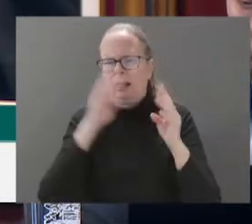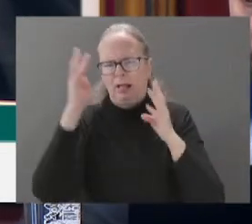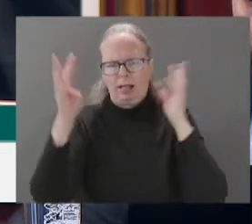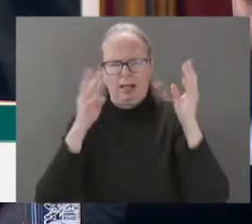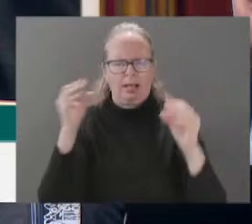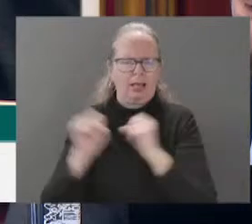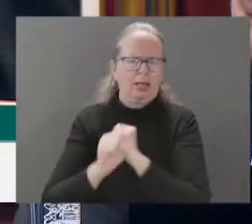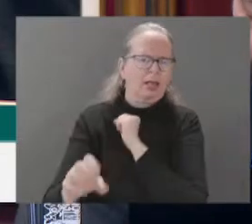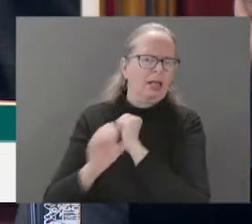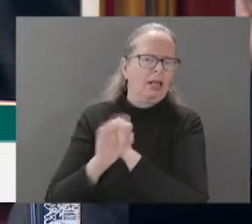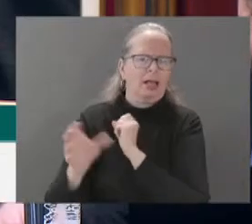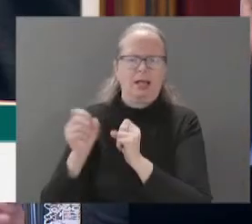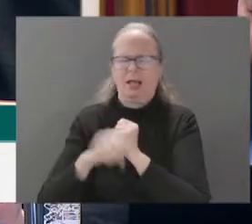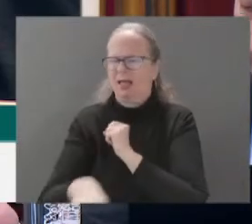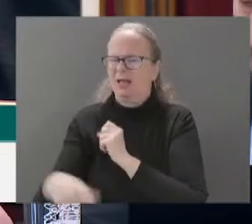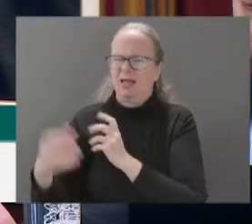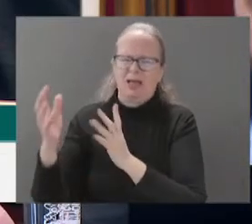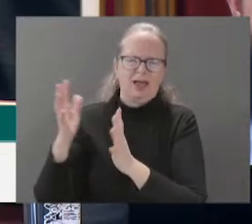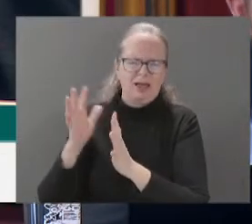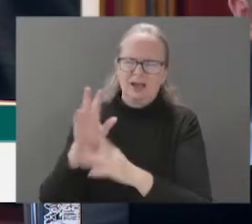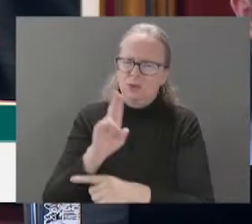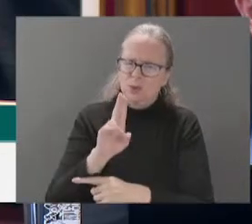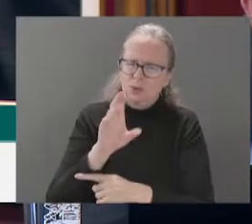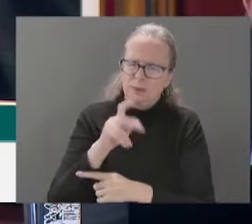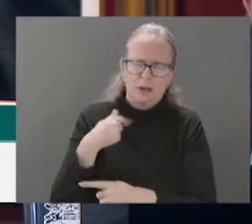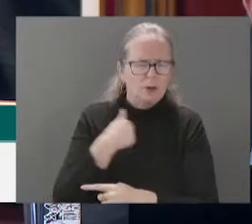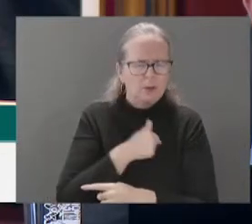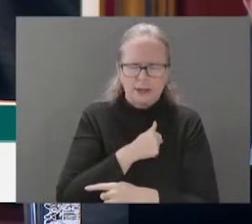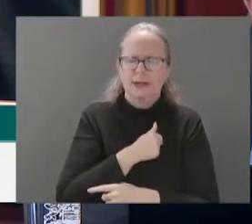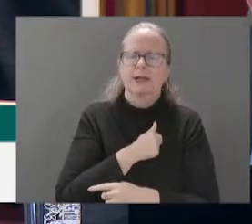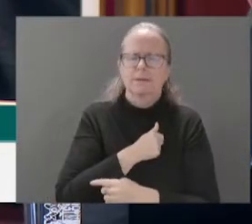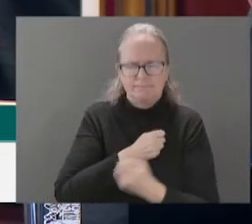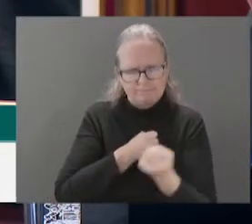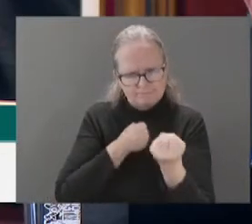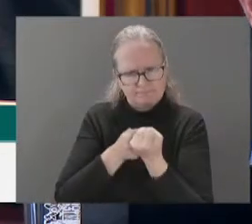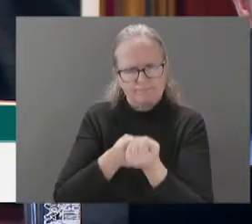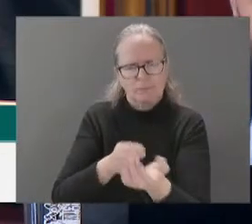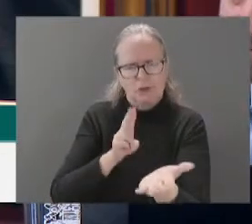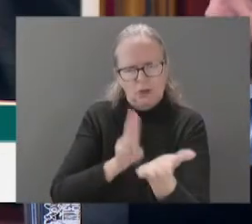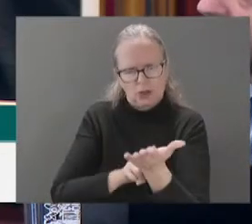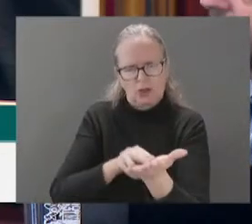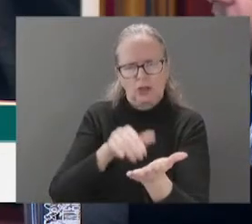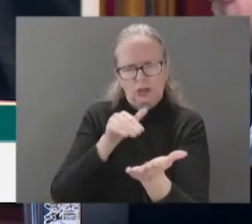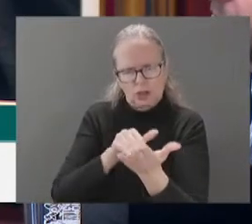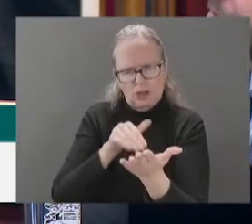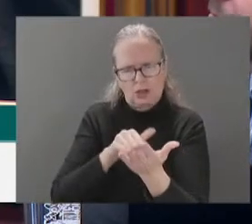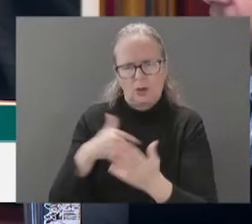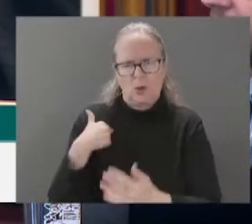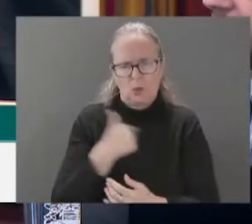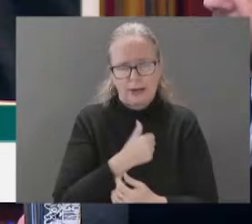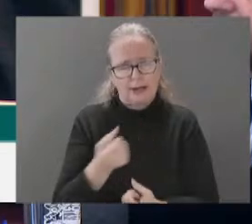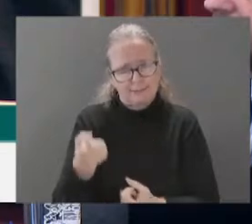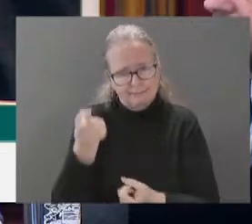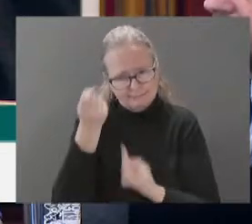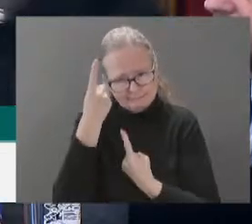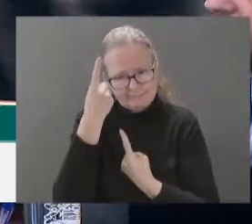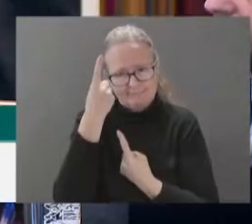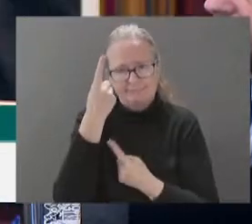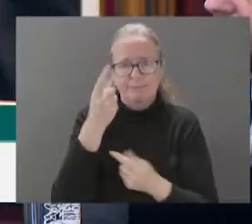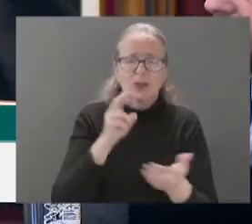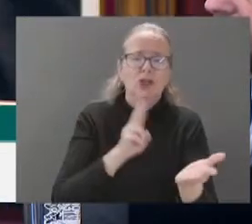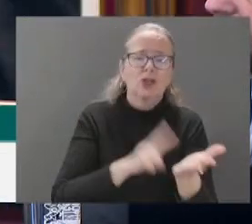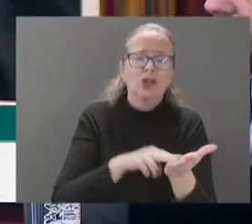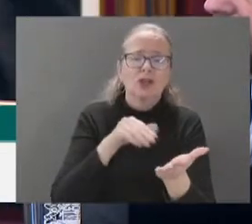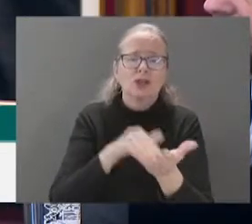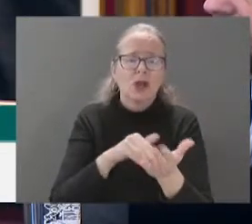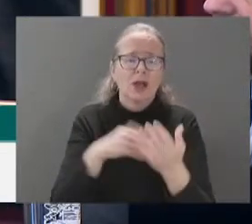to supporting our Frontline workers we understand that it is the nurses doctors and healthc Care Professionals who truly make a difference in our Health